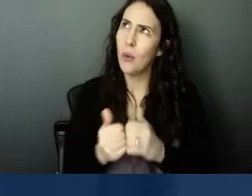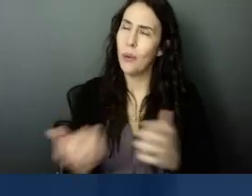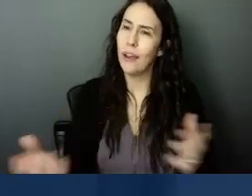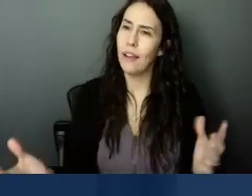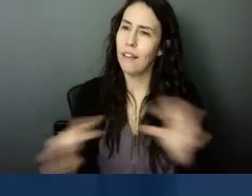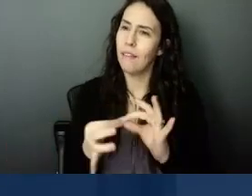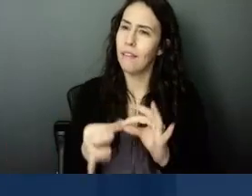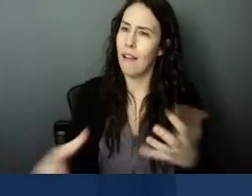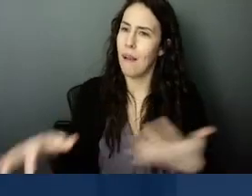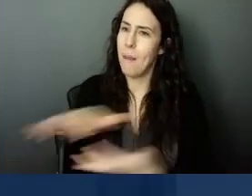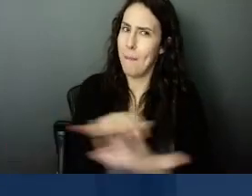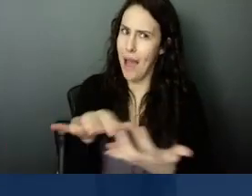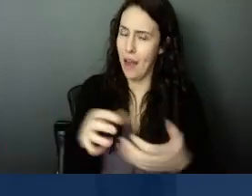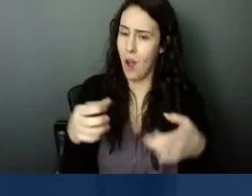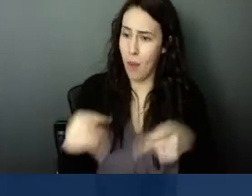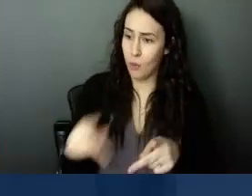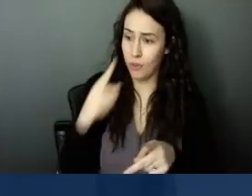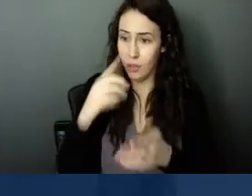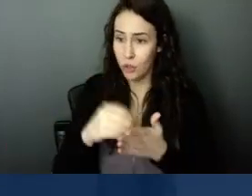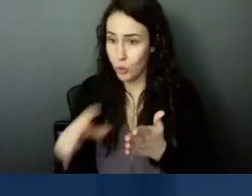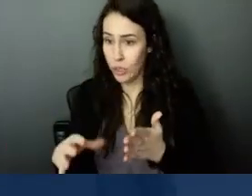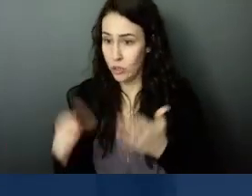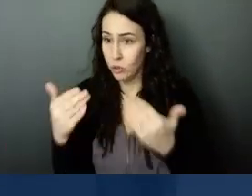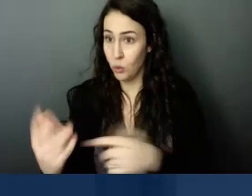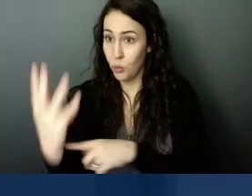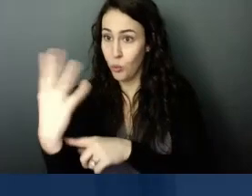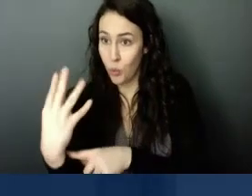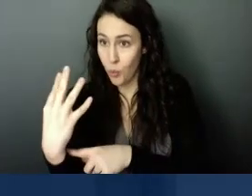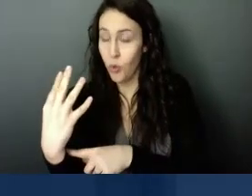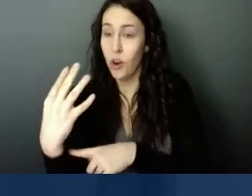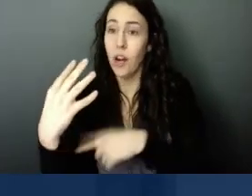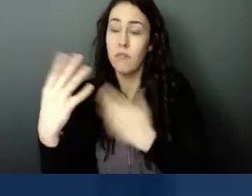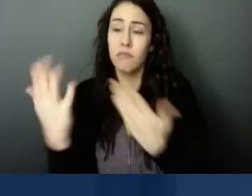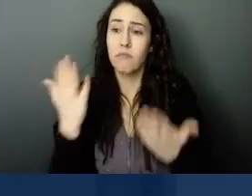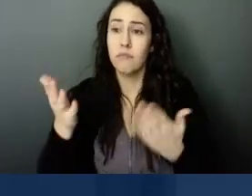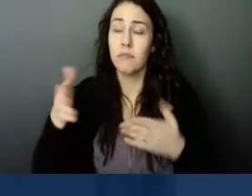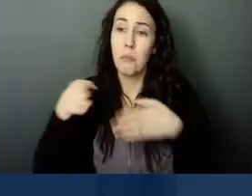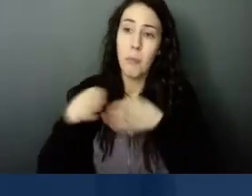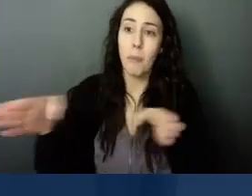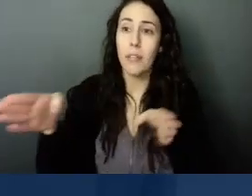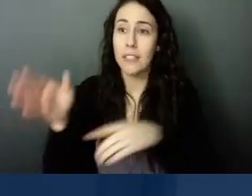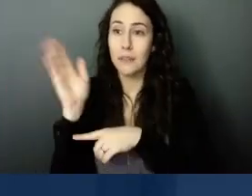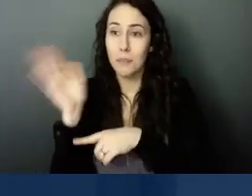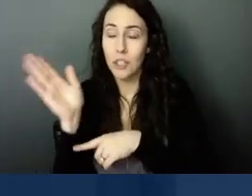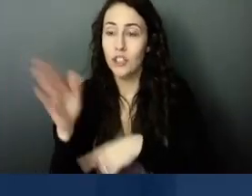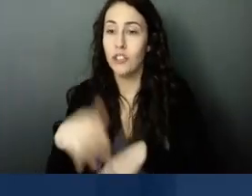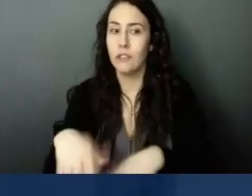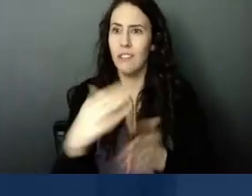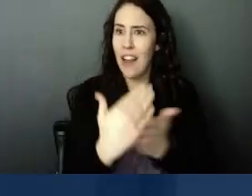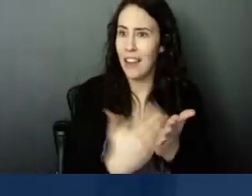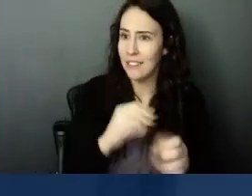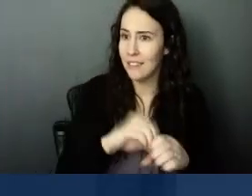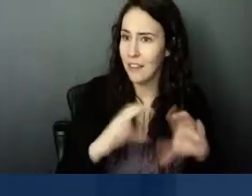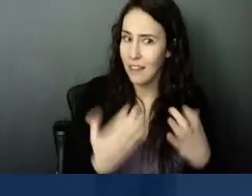to record, whether it's a public speech, whether it's a lesson in the classroom, whether it's a skill assessment and nursing